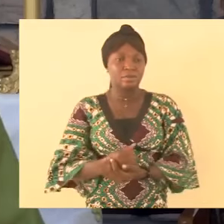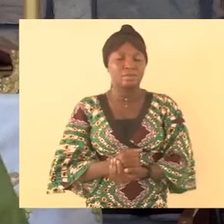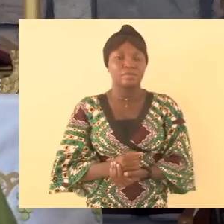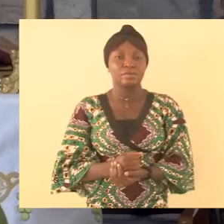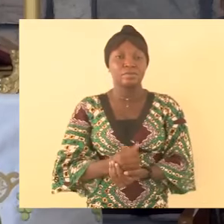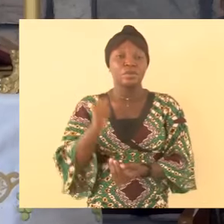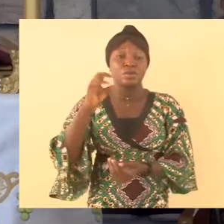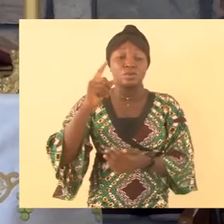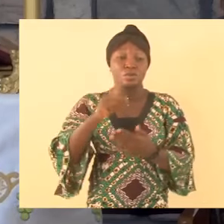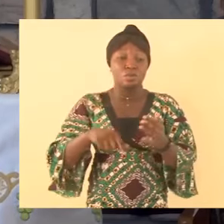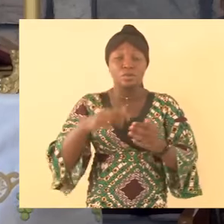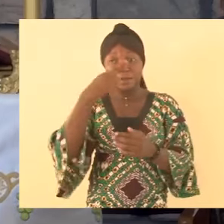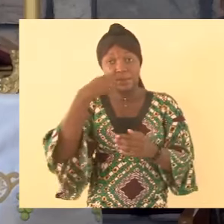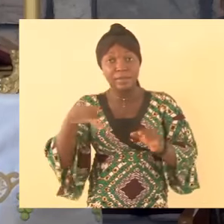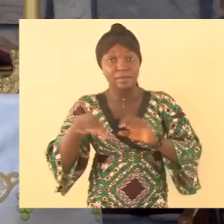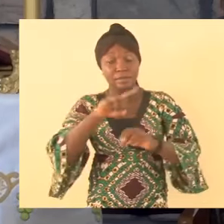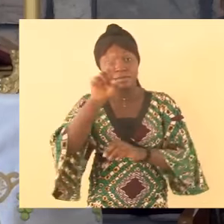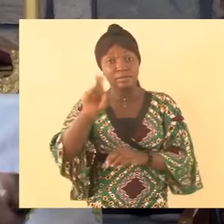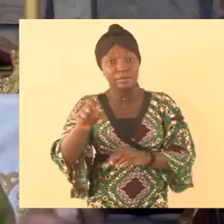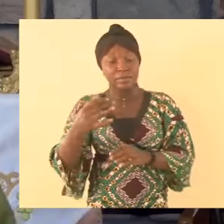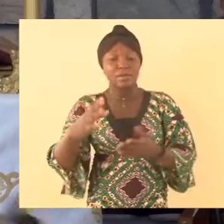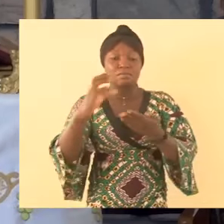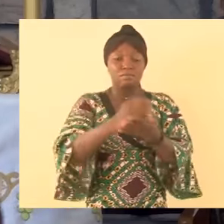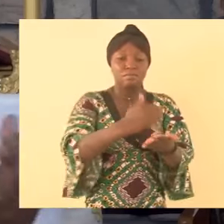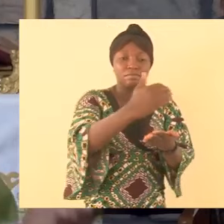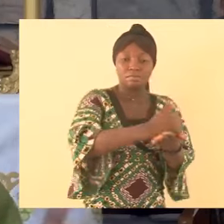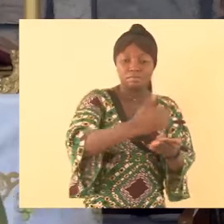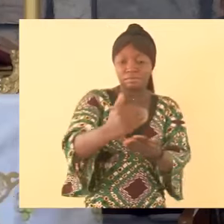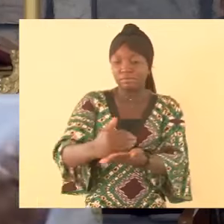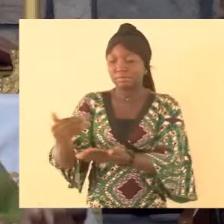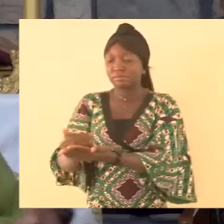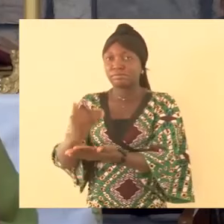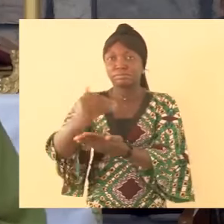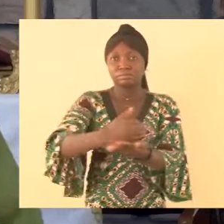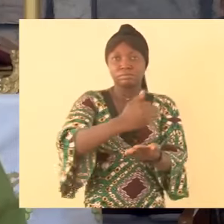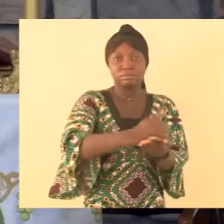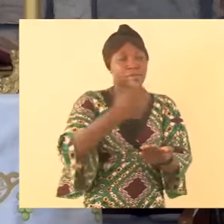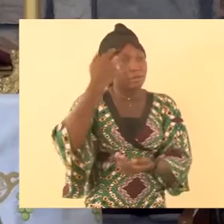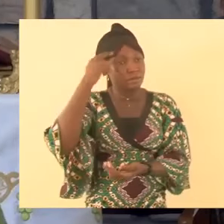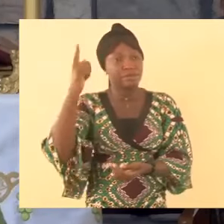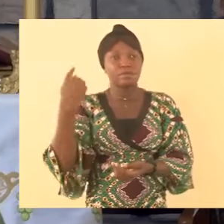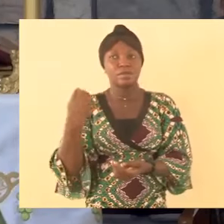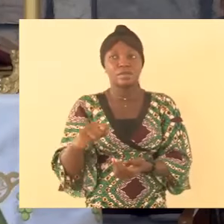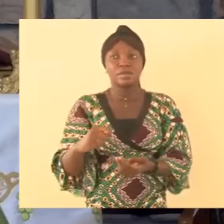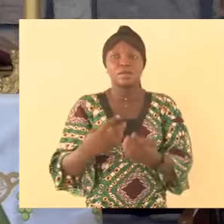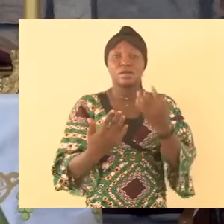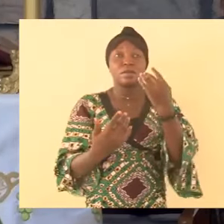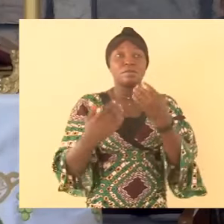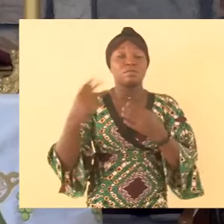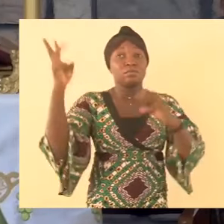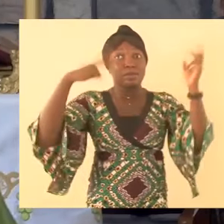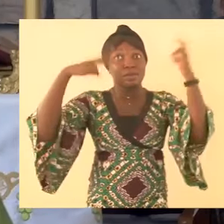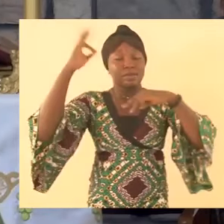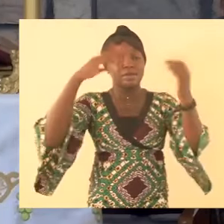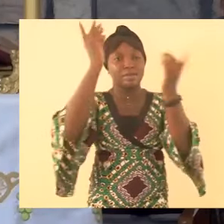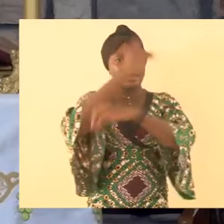That there will soon be hunger. So what does the rat do? The rat gathers and gathers and gathers for the rainy day in case